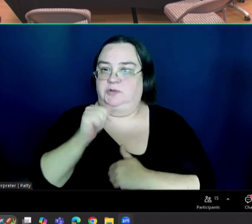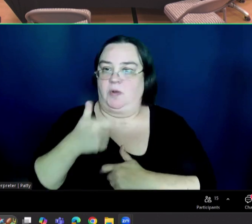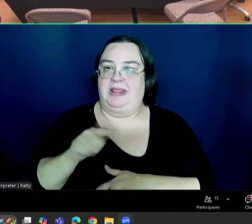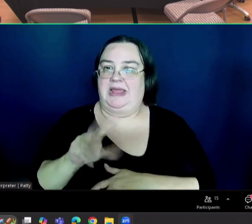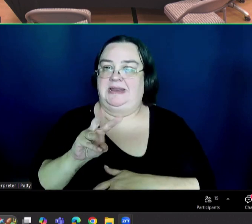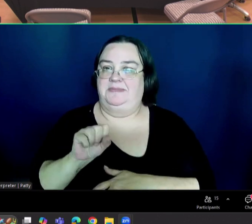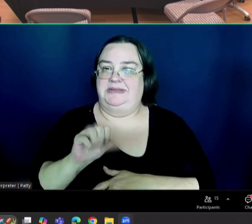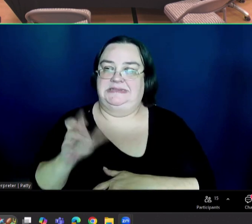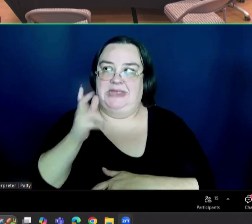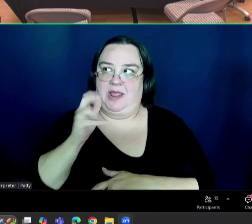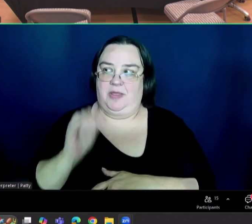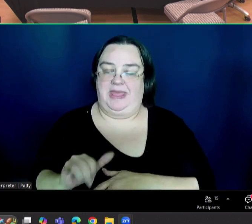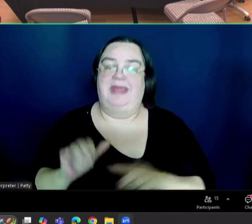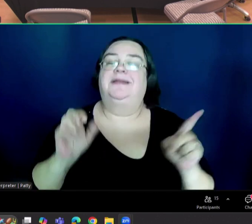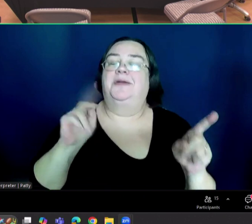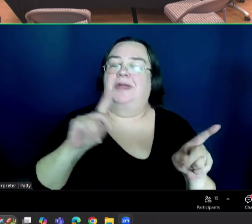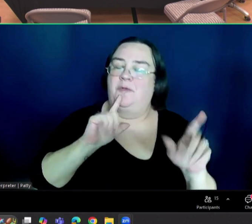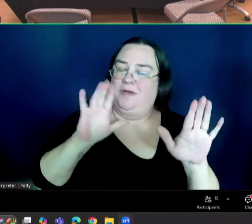Wonderful. Okay.